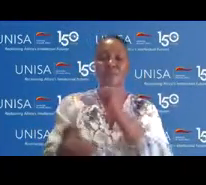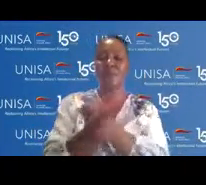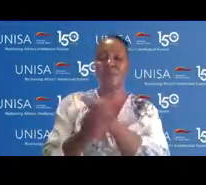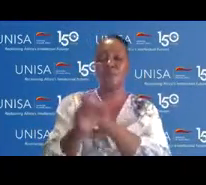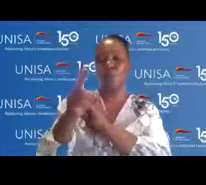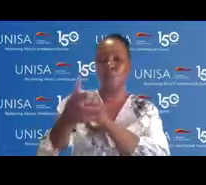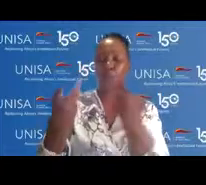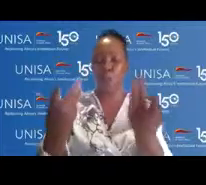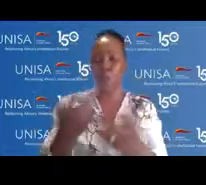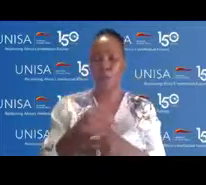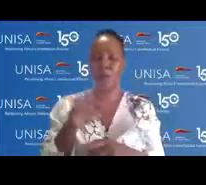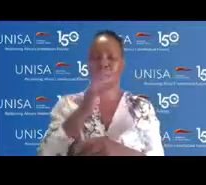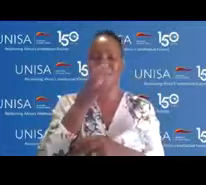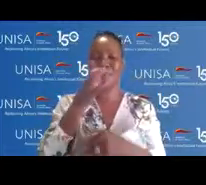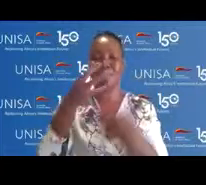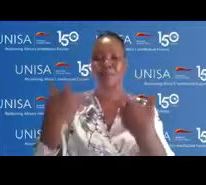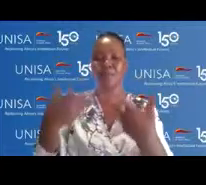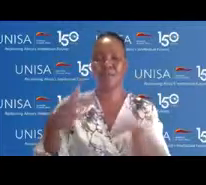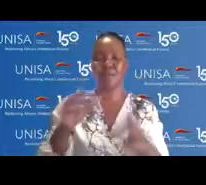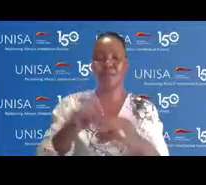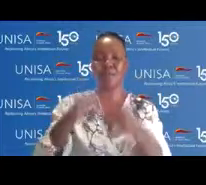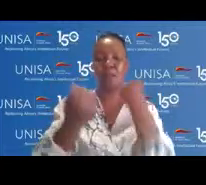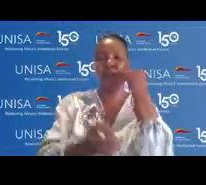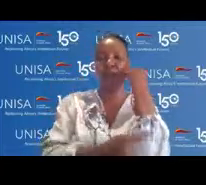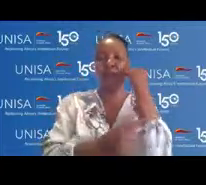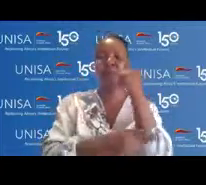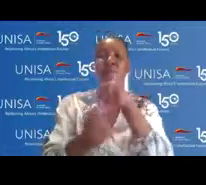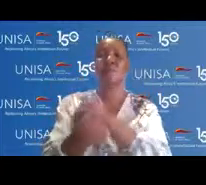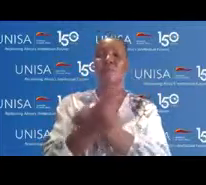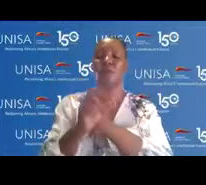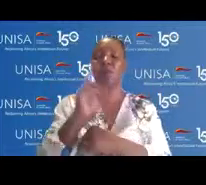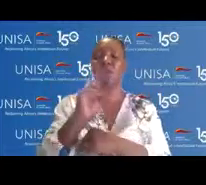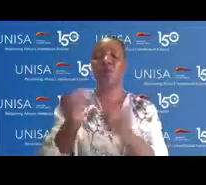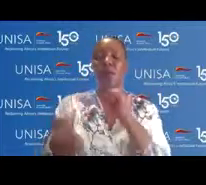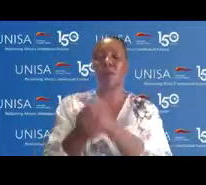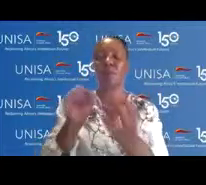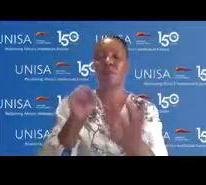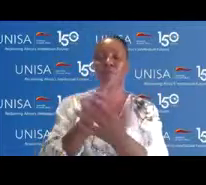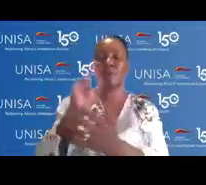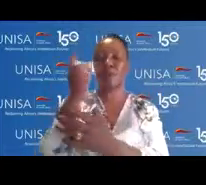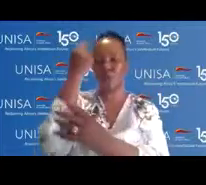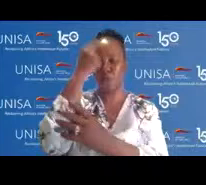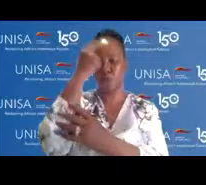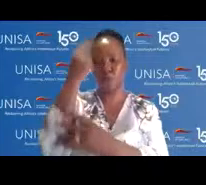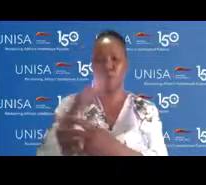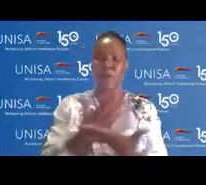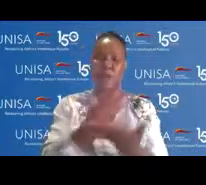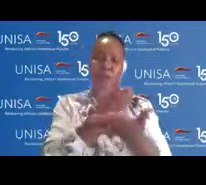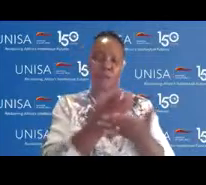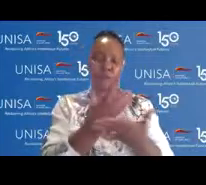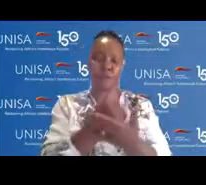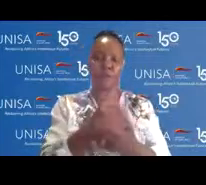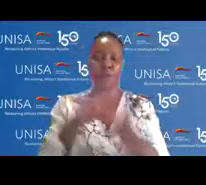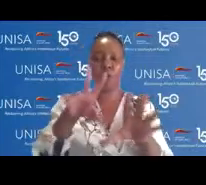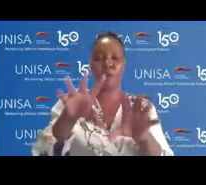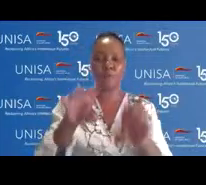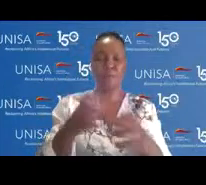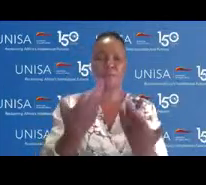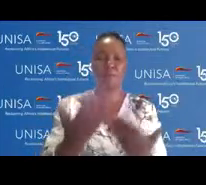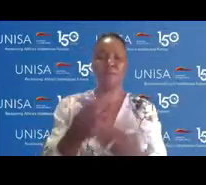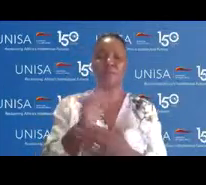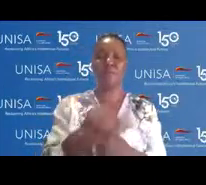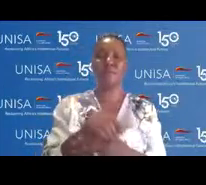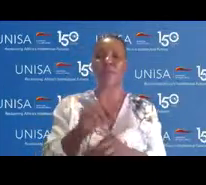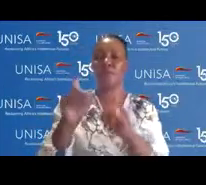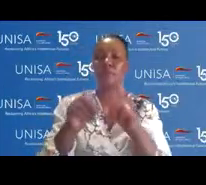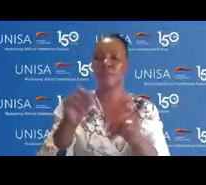mentioned, the last session will now actually happen at 12 o'clock, but the recordings for exams, if you still have questions, will be available